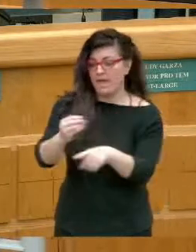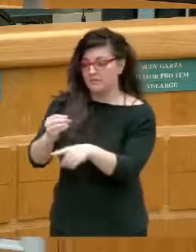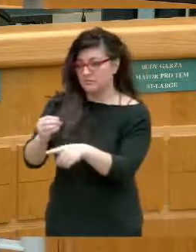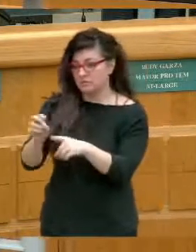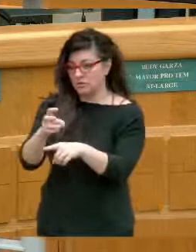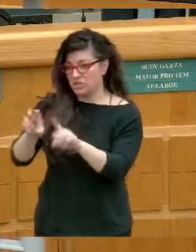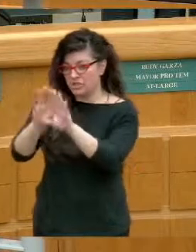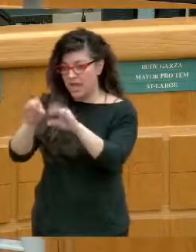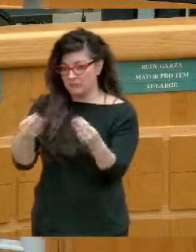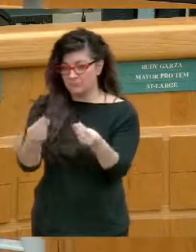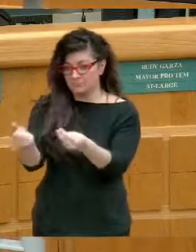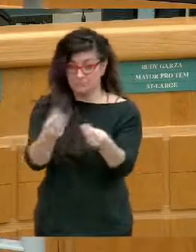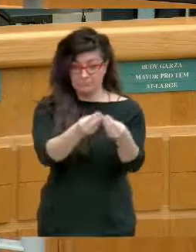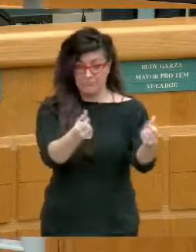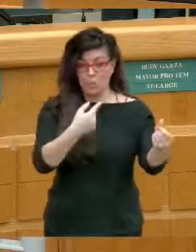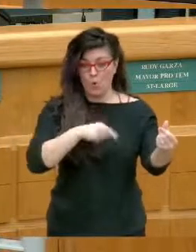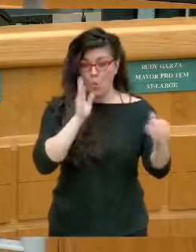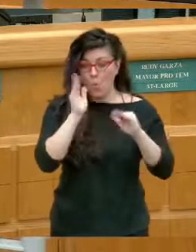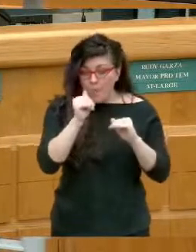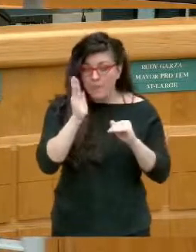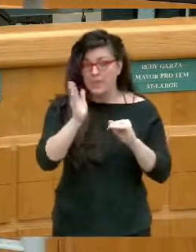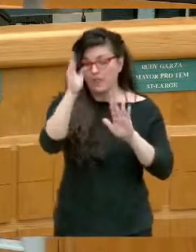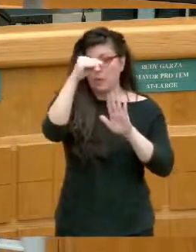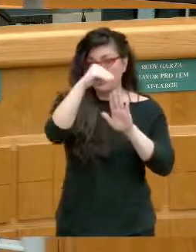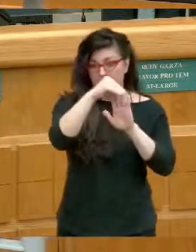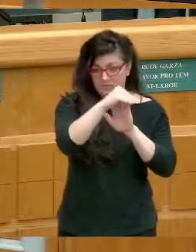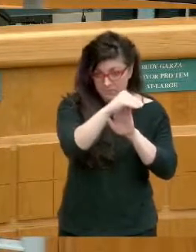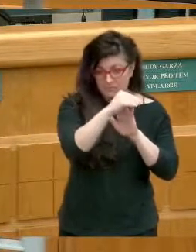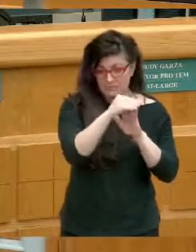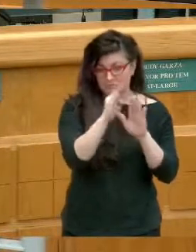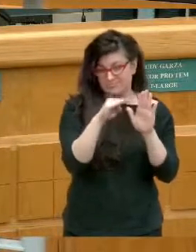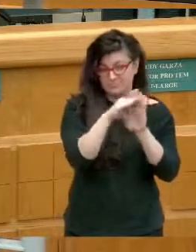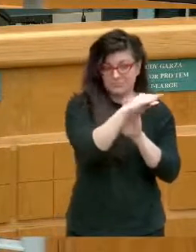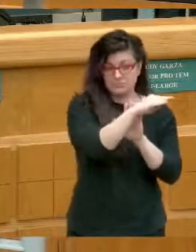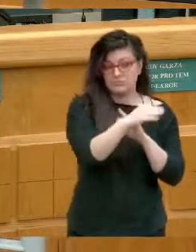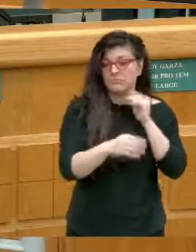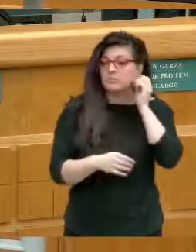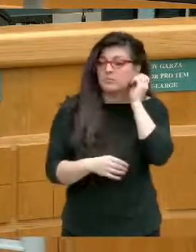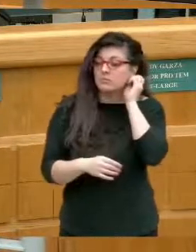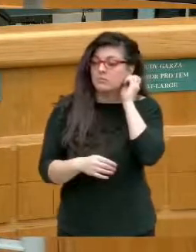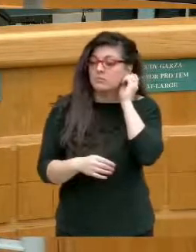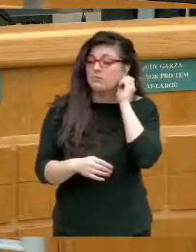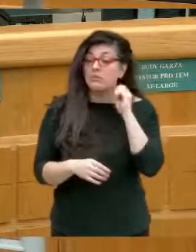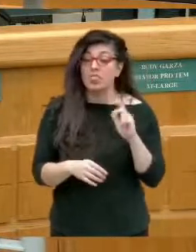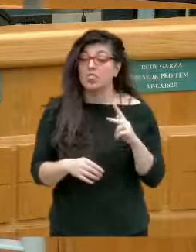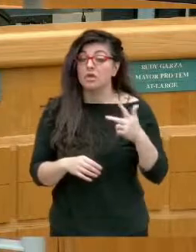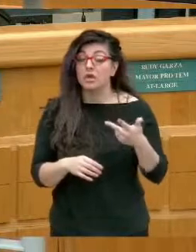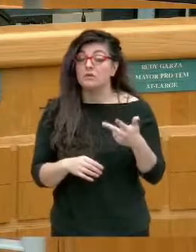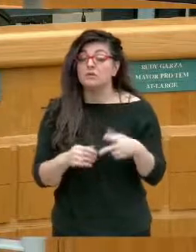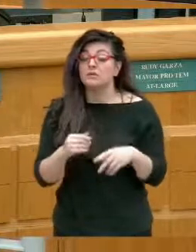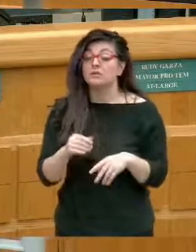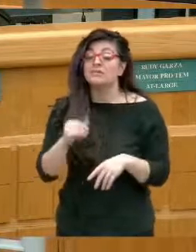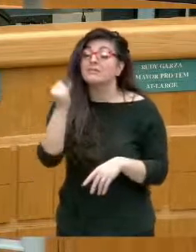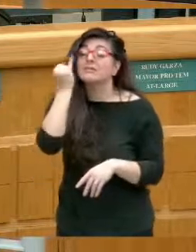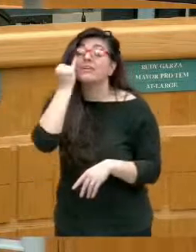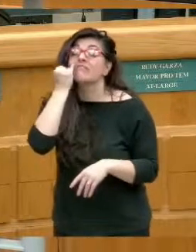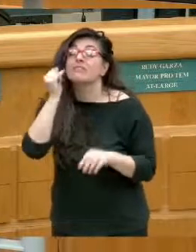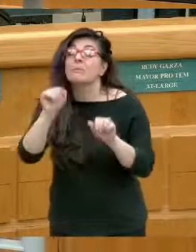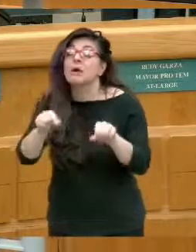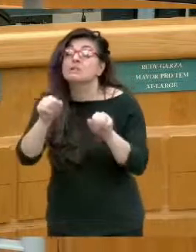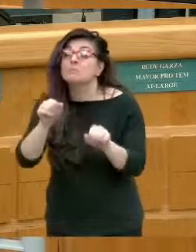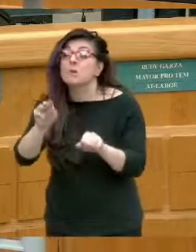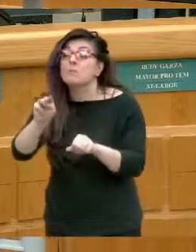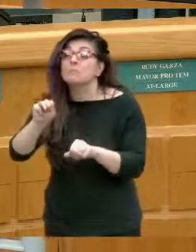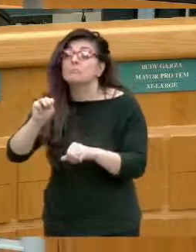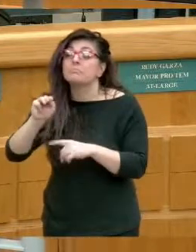So the third projection is if everything just went back to normal on May 1st. We know that didn't